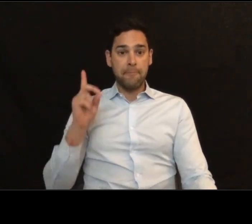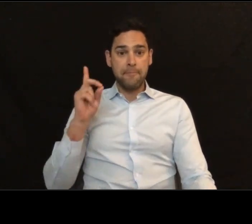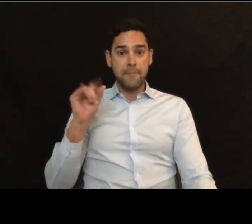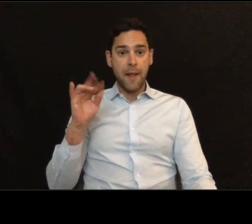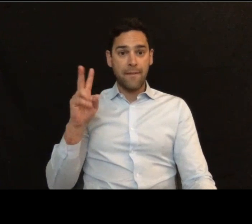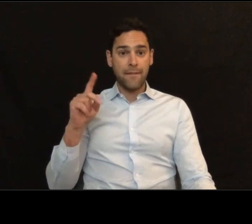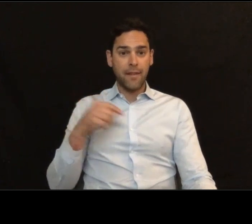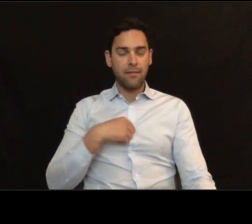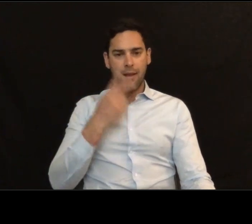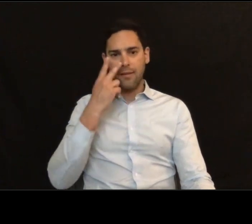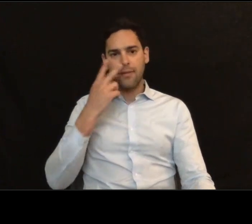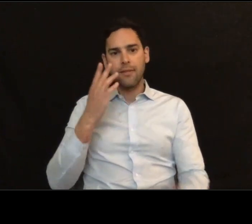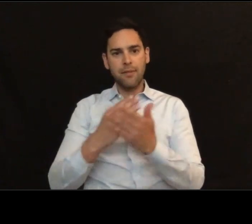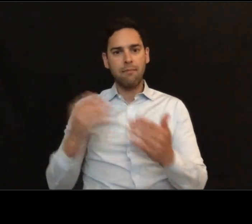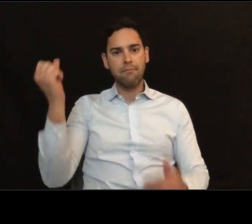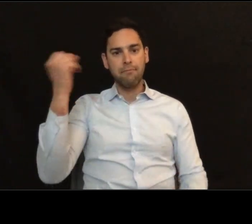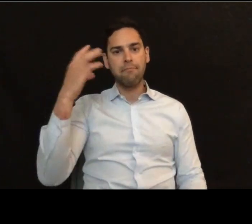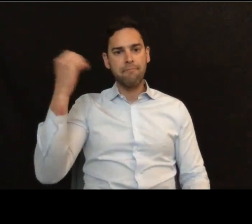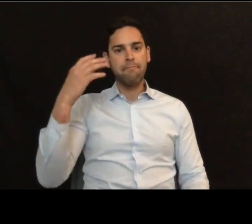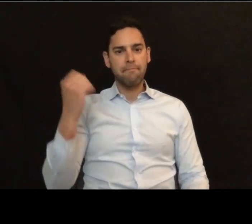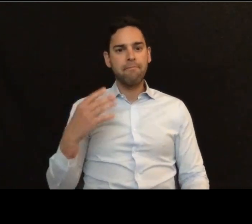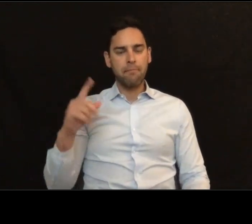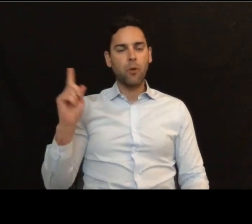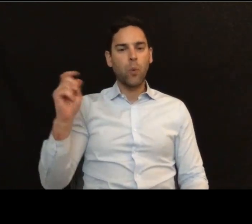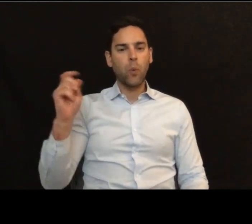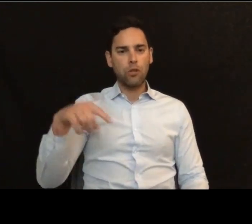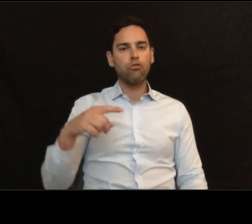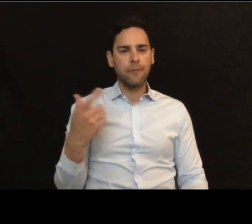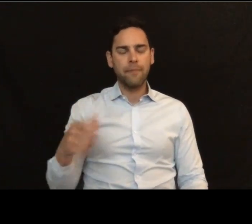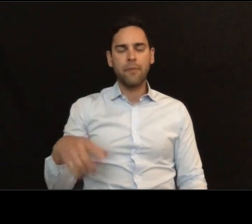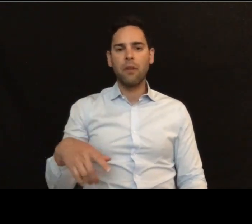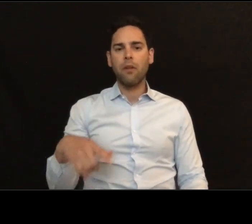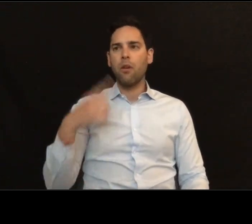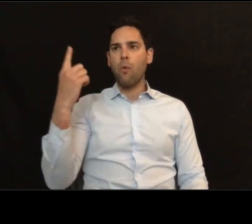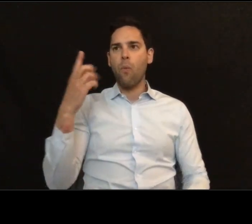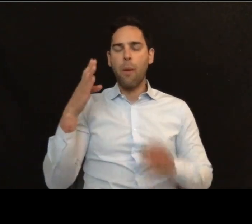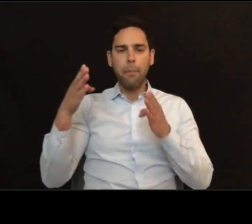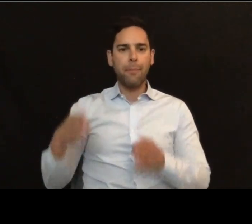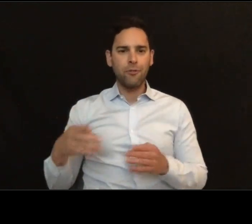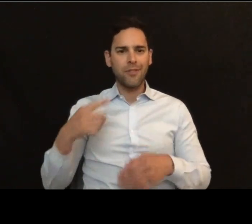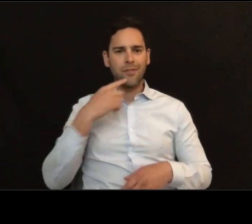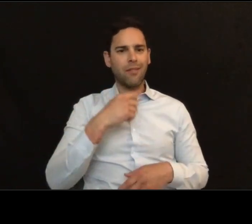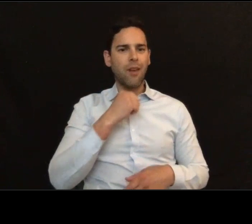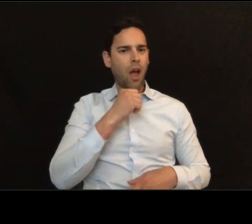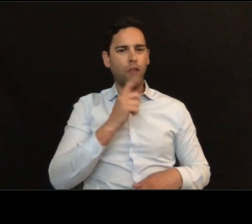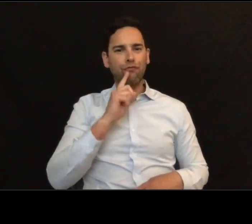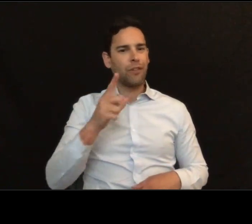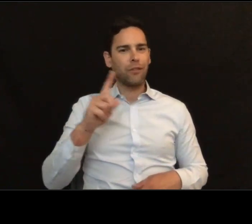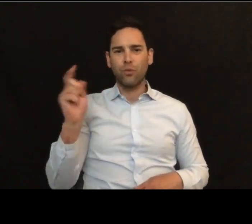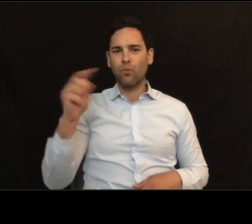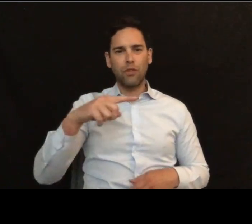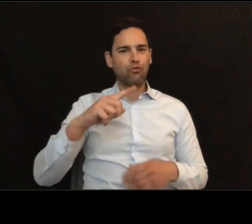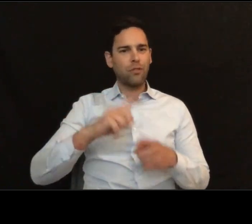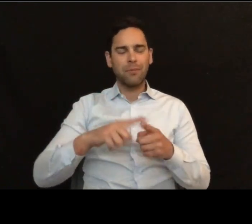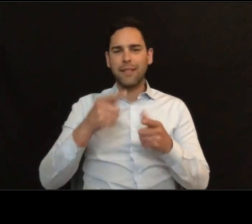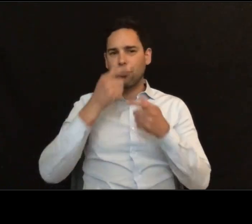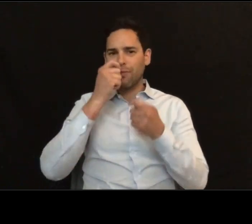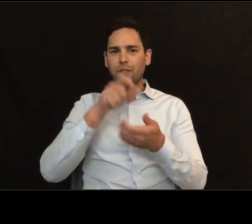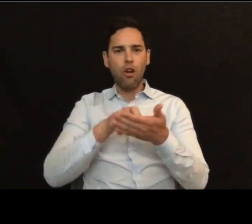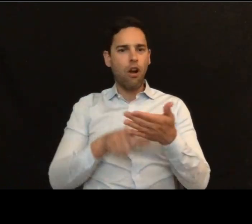Okay, someone has said it's not really a question, just an interesting article intersecting queer post-colonial linguistic identities